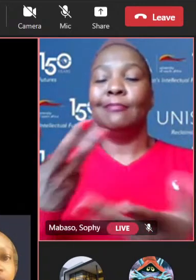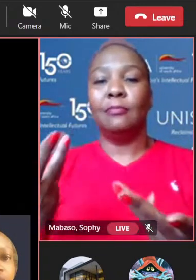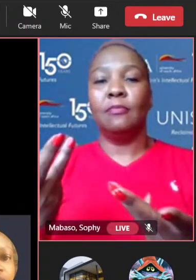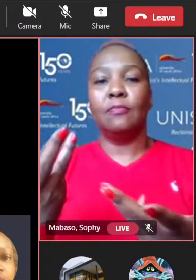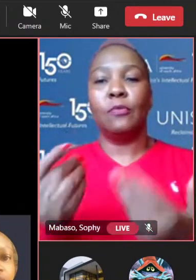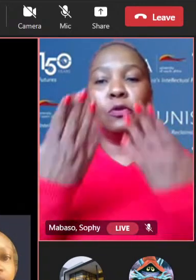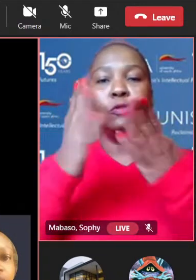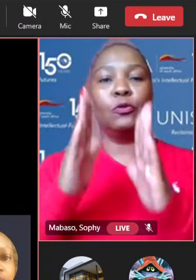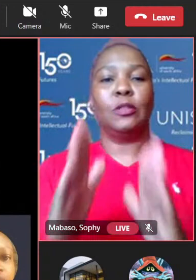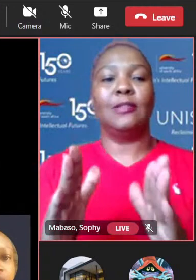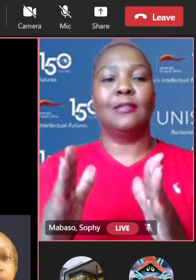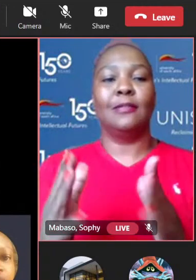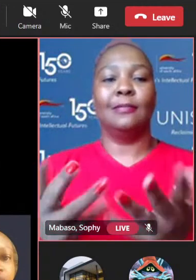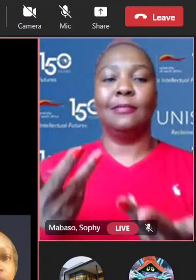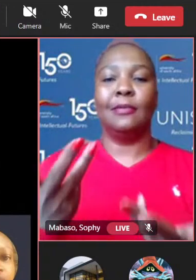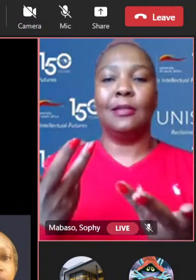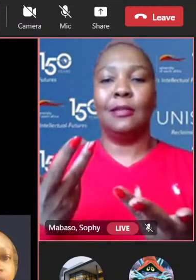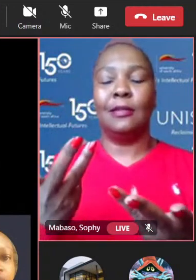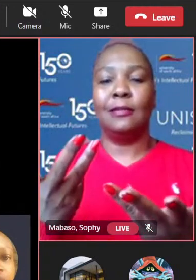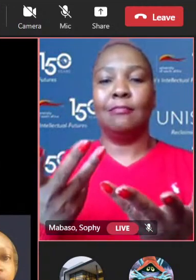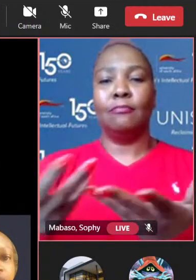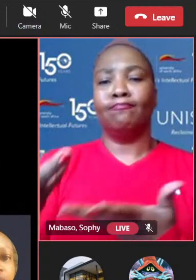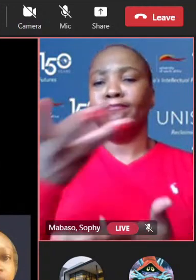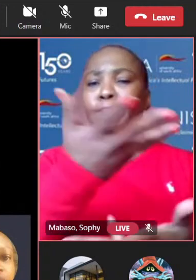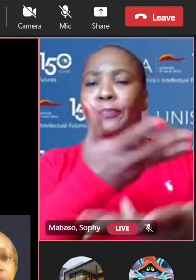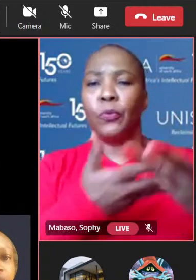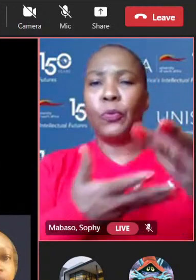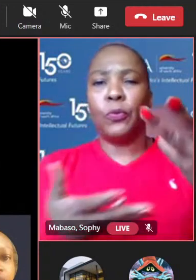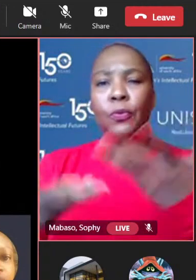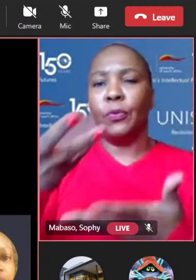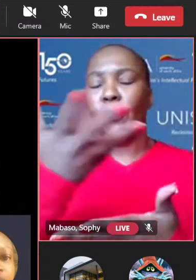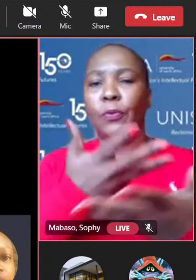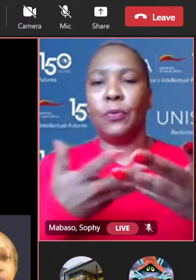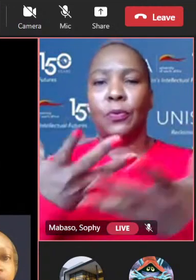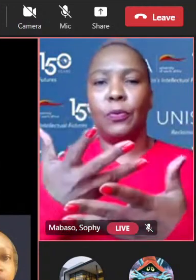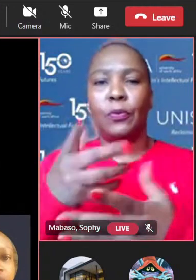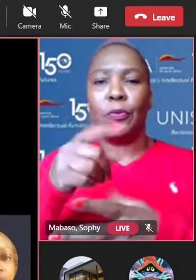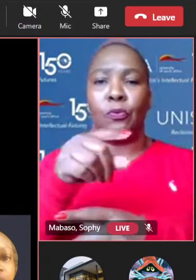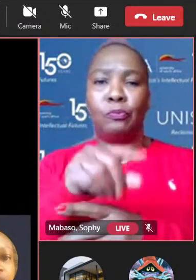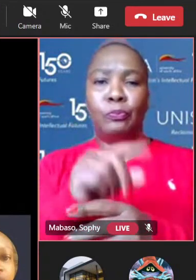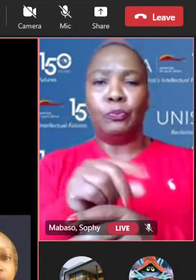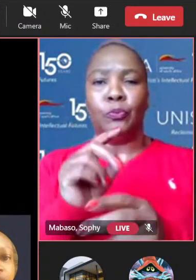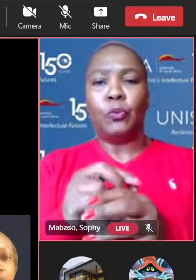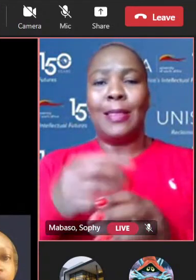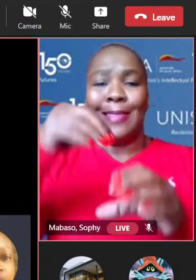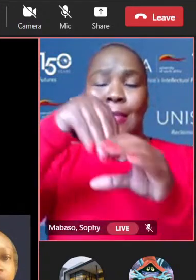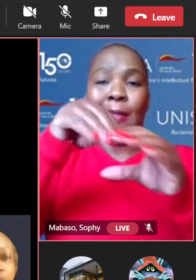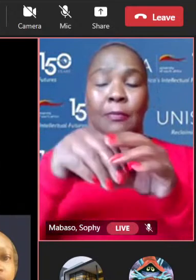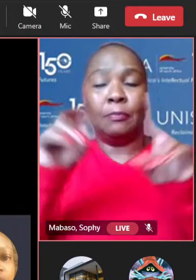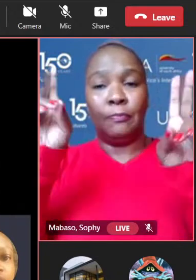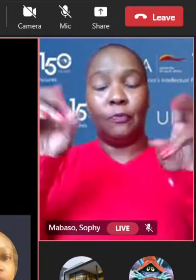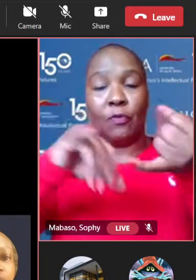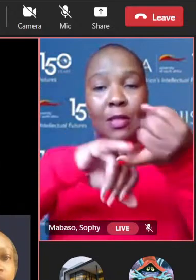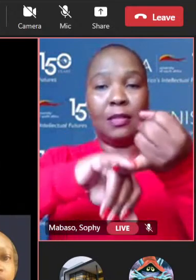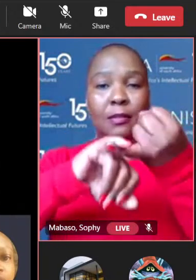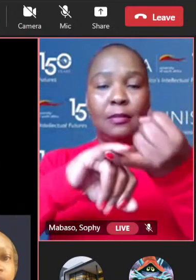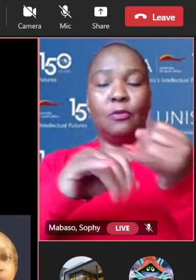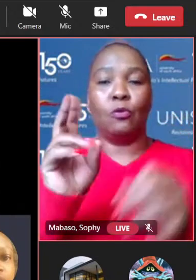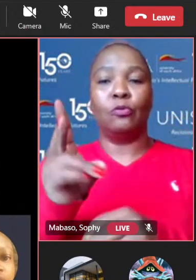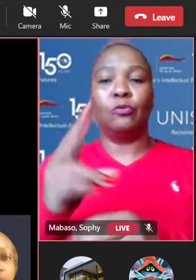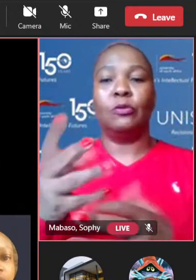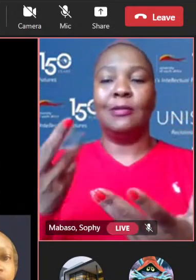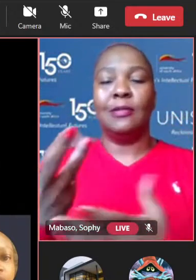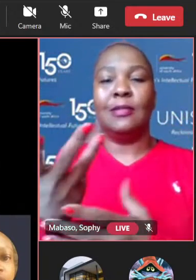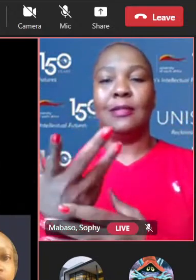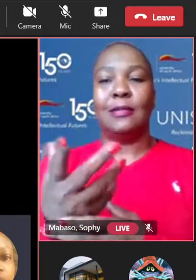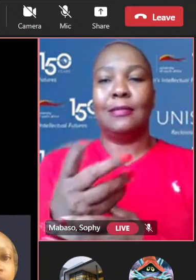student interaction with the content, as well as a student